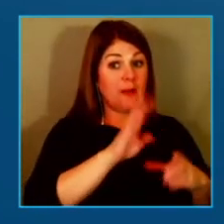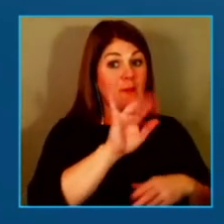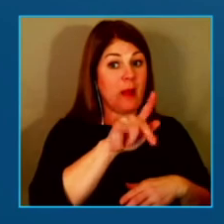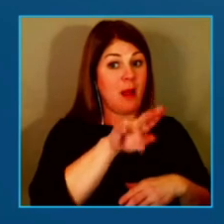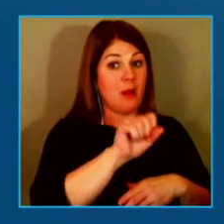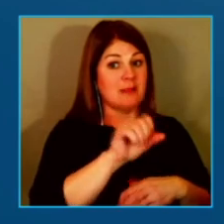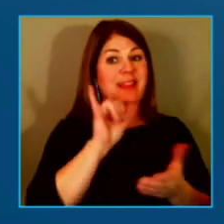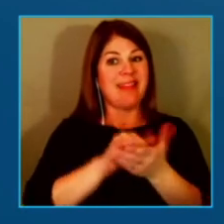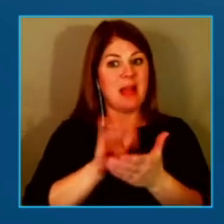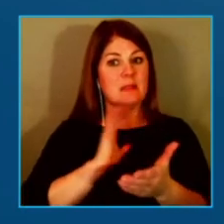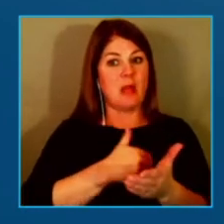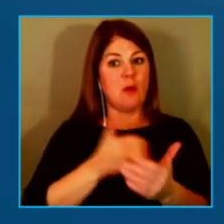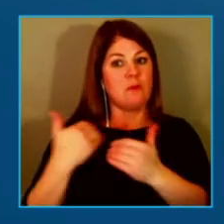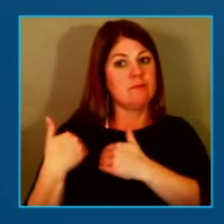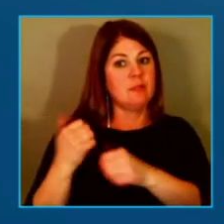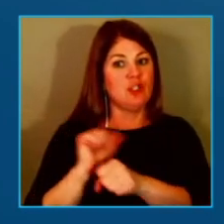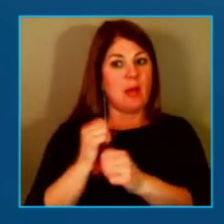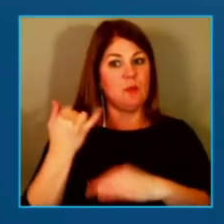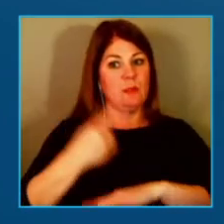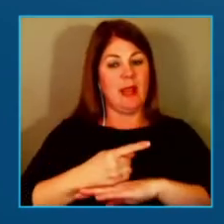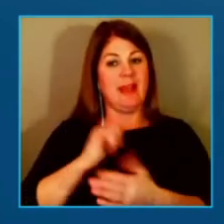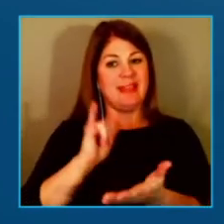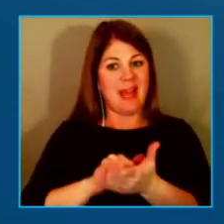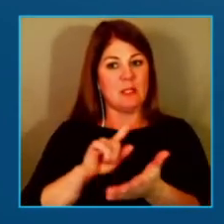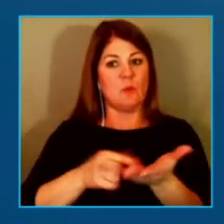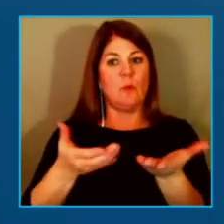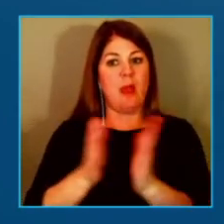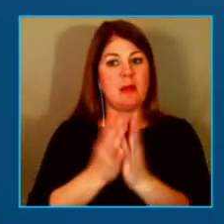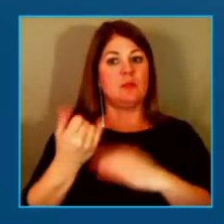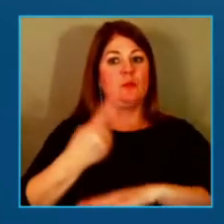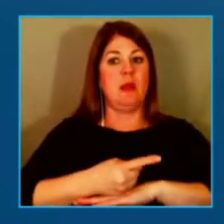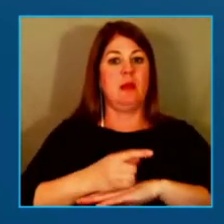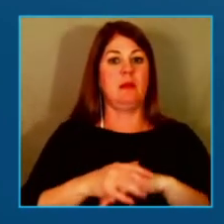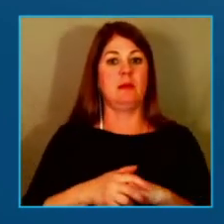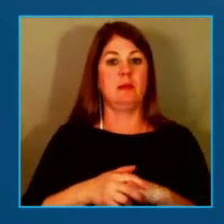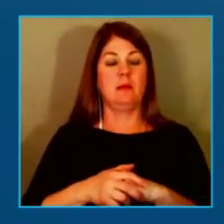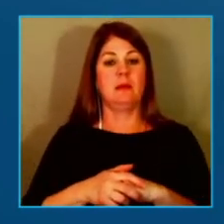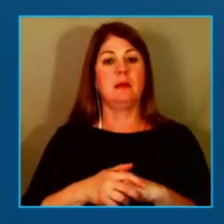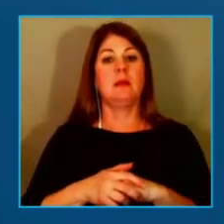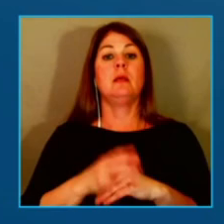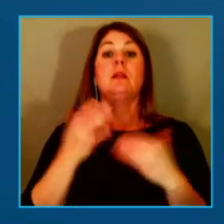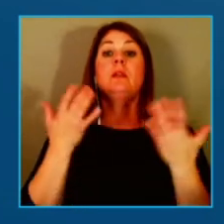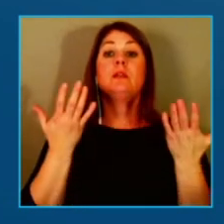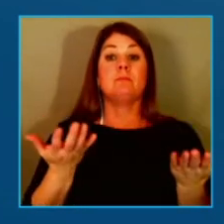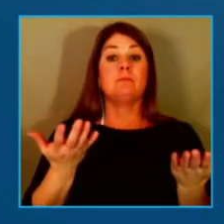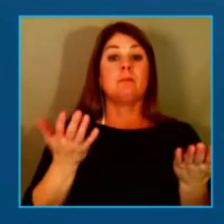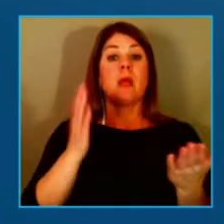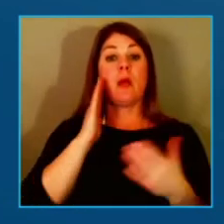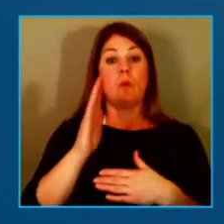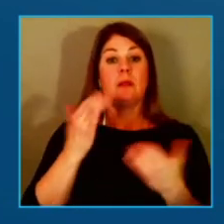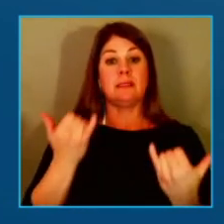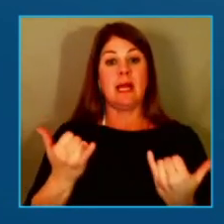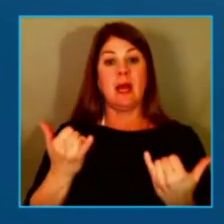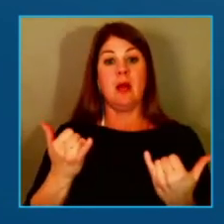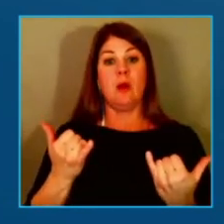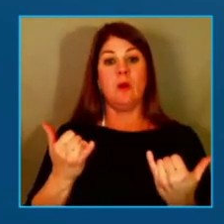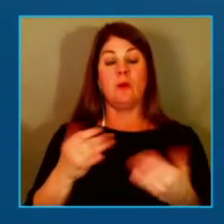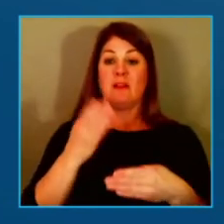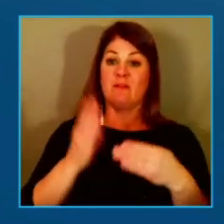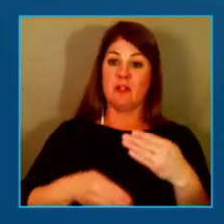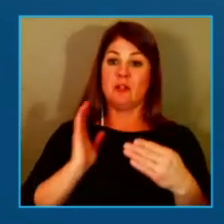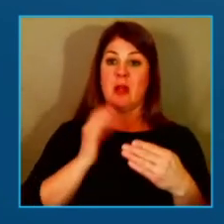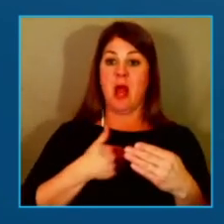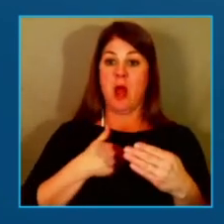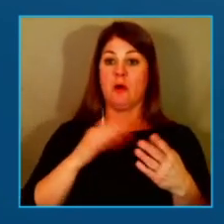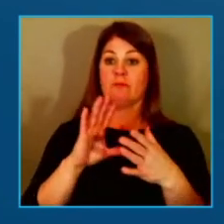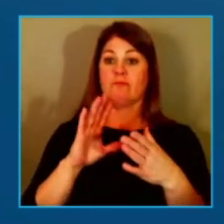and really the only question before us. So with that, Mr. Chairman, I will conclude our section of the remarks and we